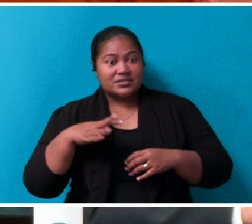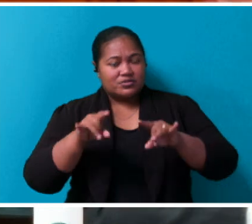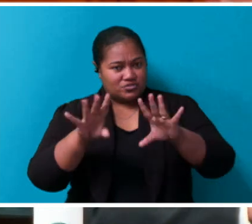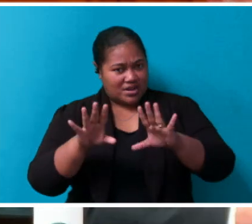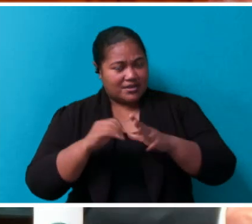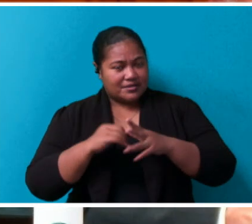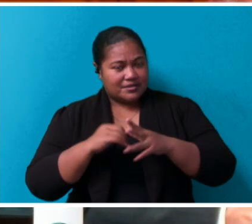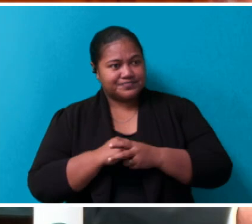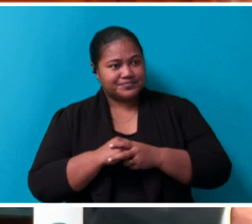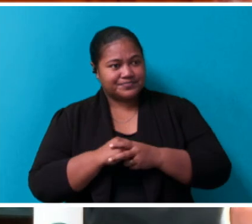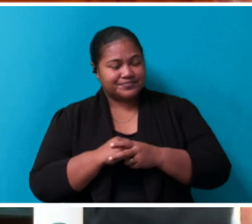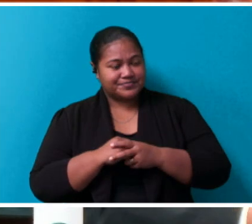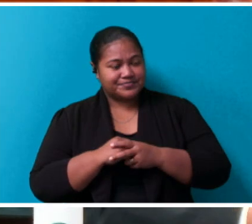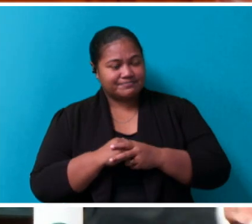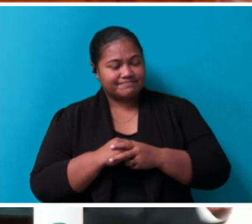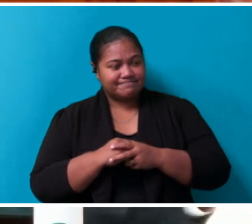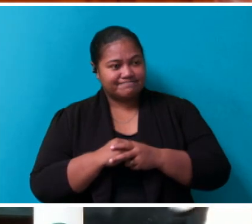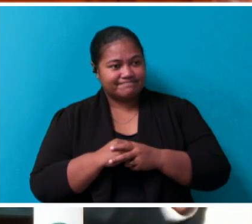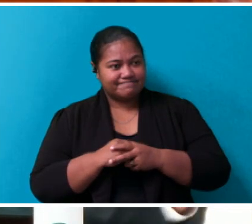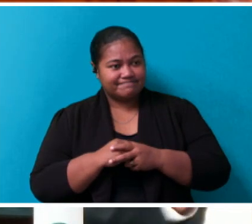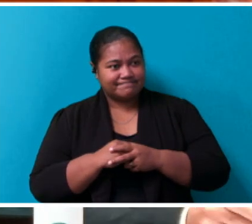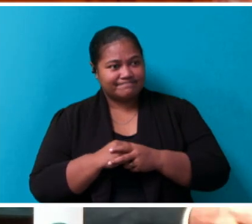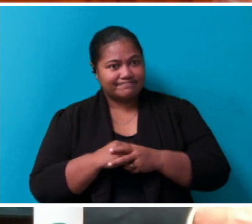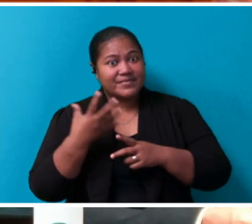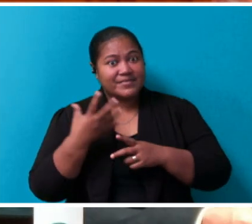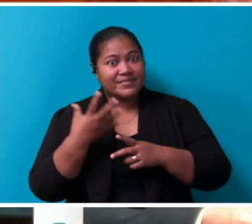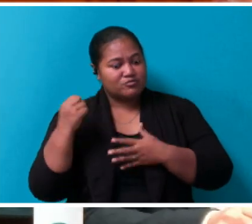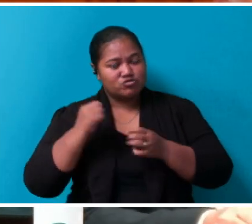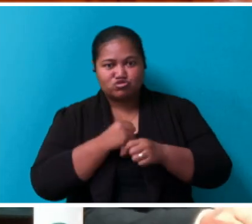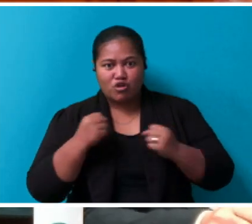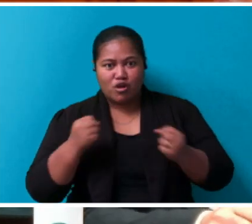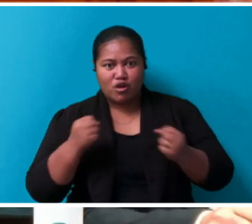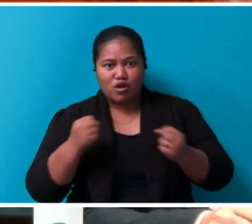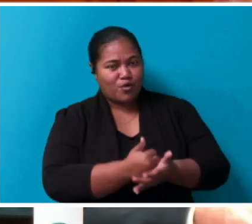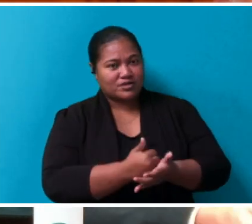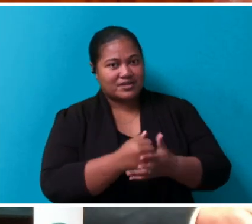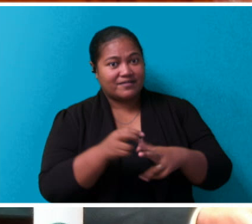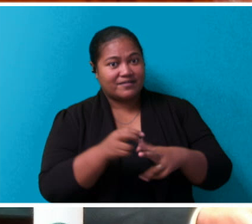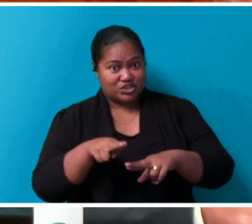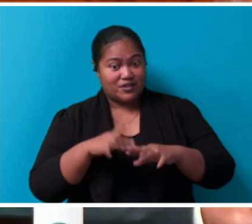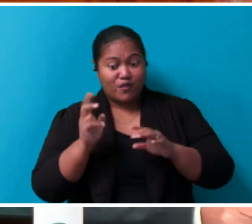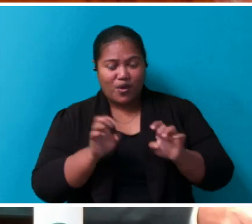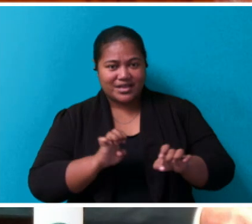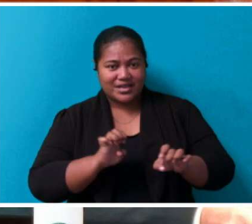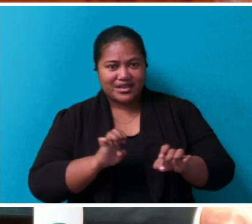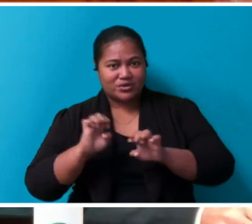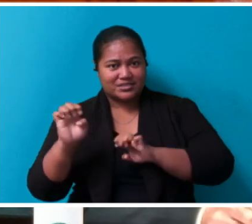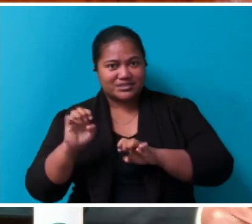as Fiji's anchor in terms of exports, and has so far facilitated, just this